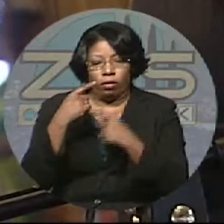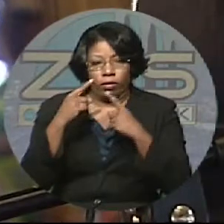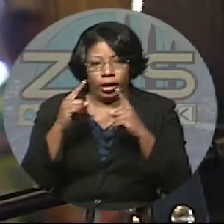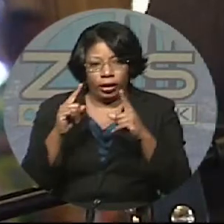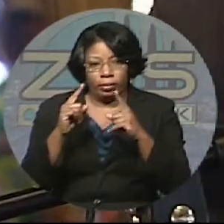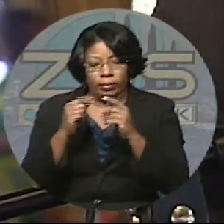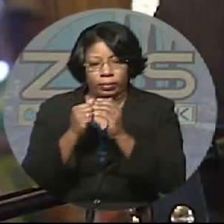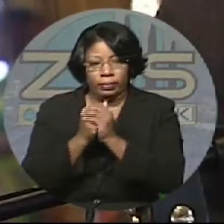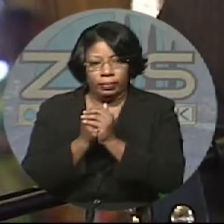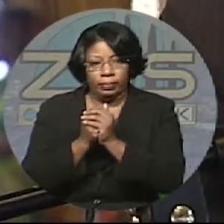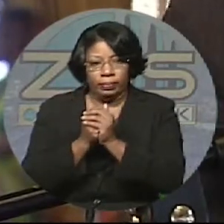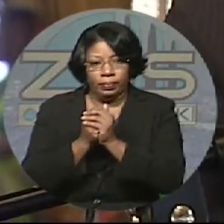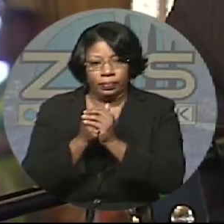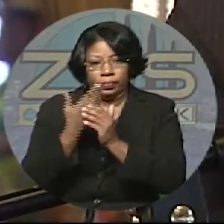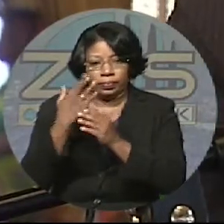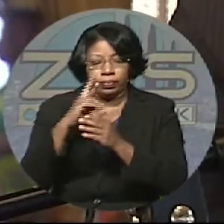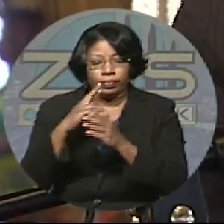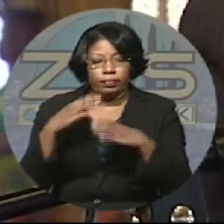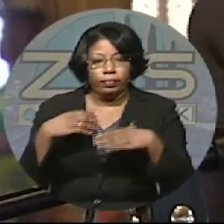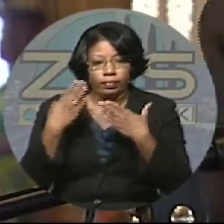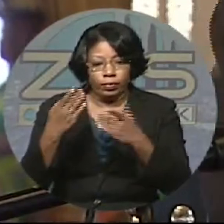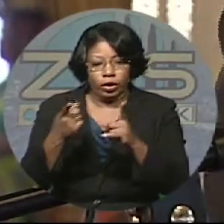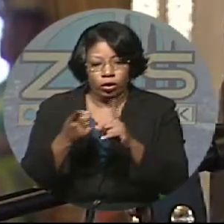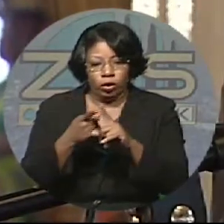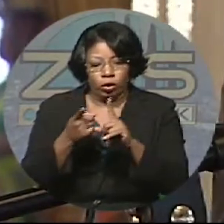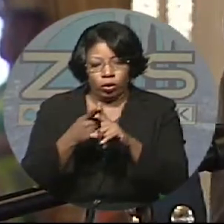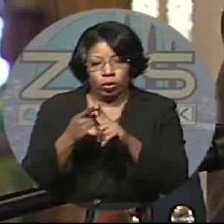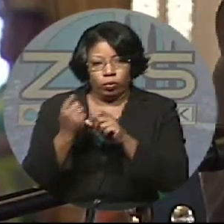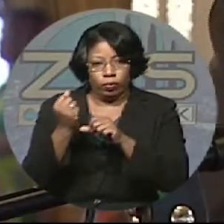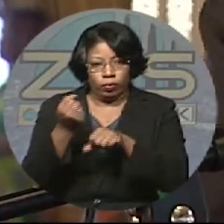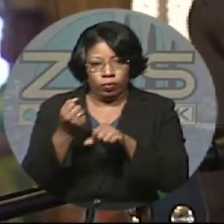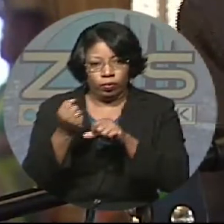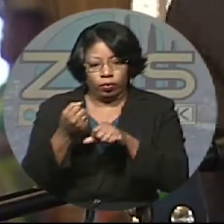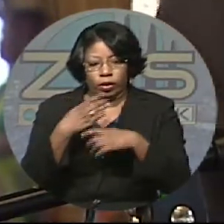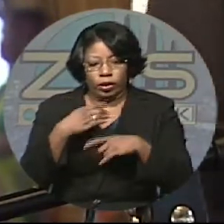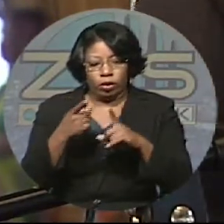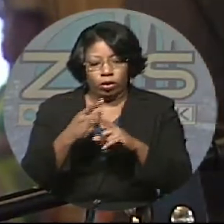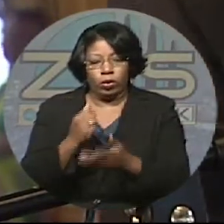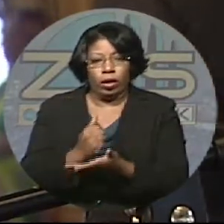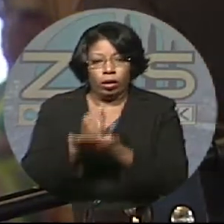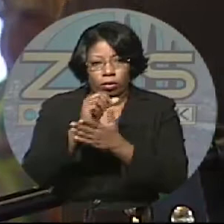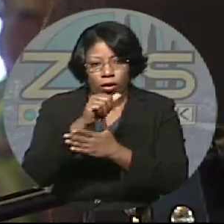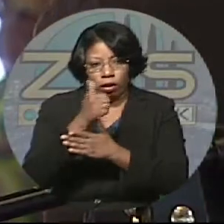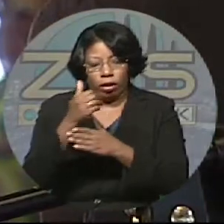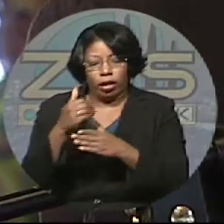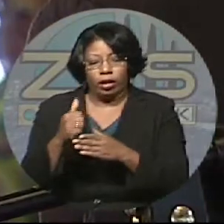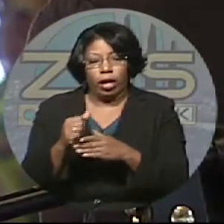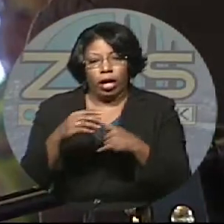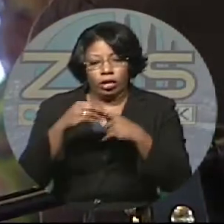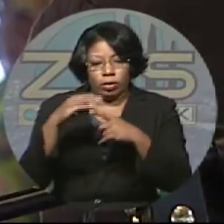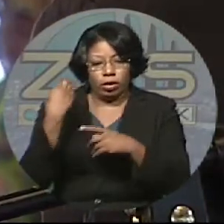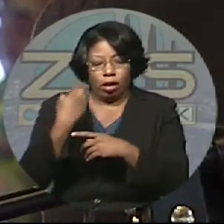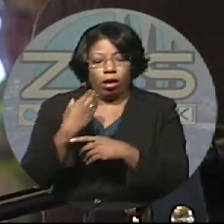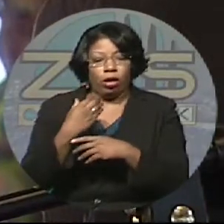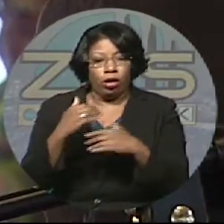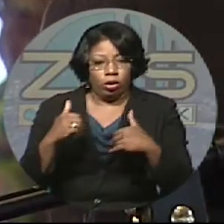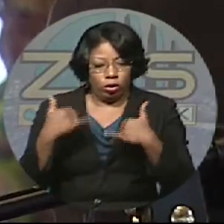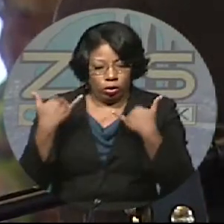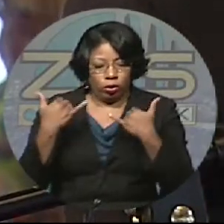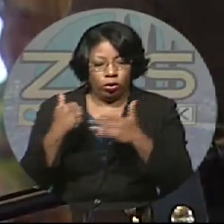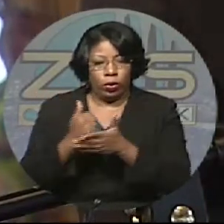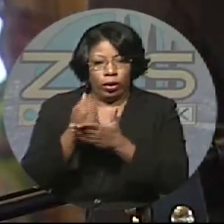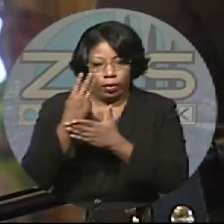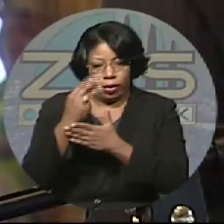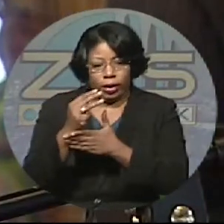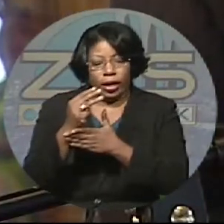their commitment to the sport of softball, the desire to help others, especially our youth, accomplish their